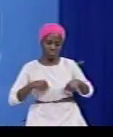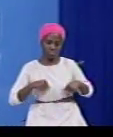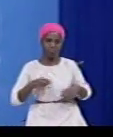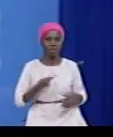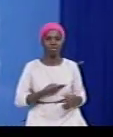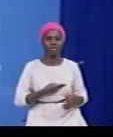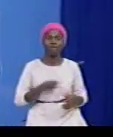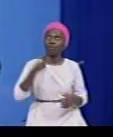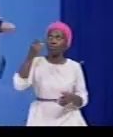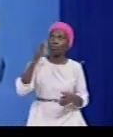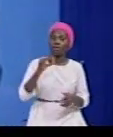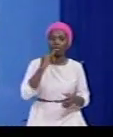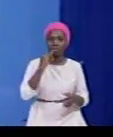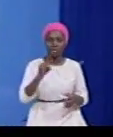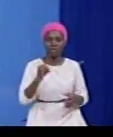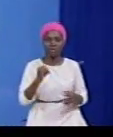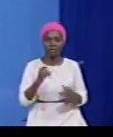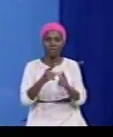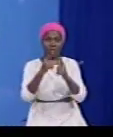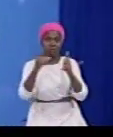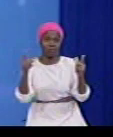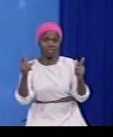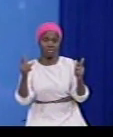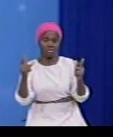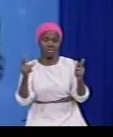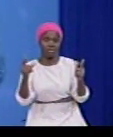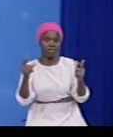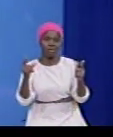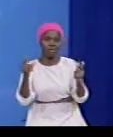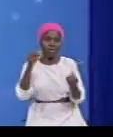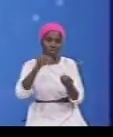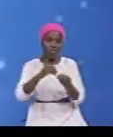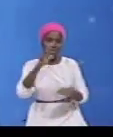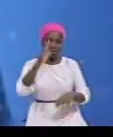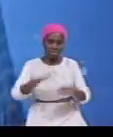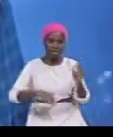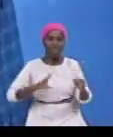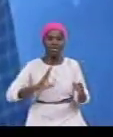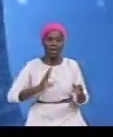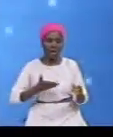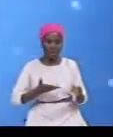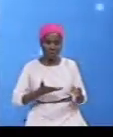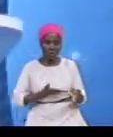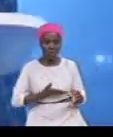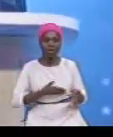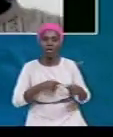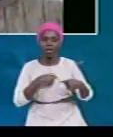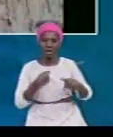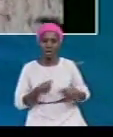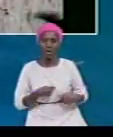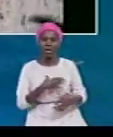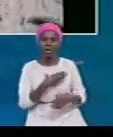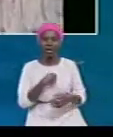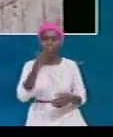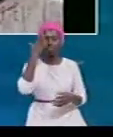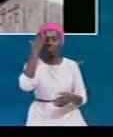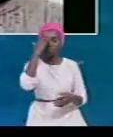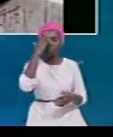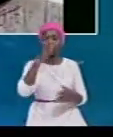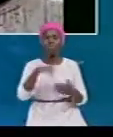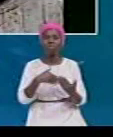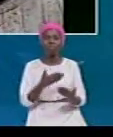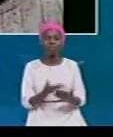our hearts, and he knoweth all things. We shouldn't be going about doing things that bring